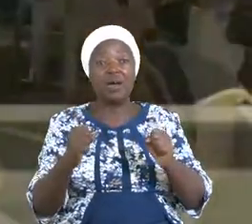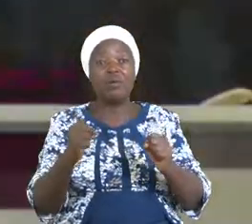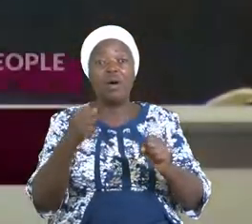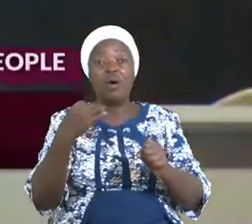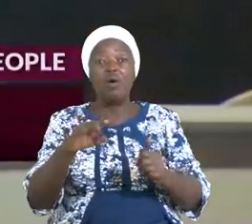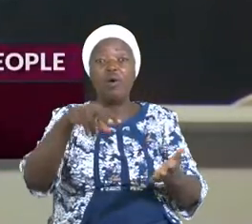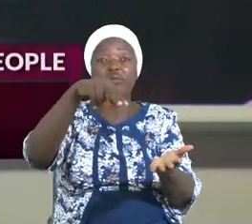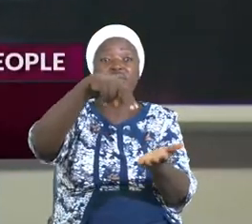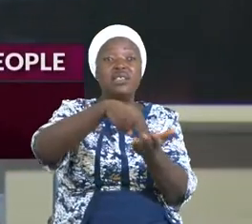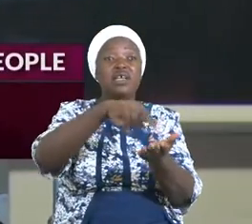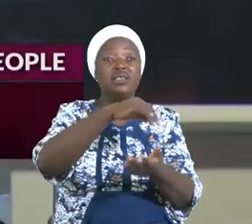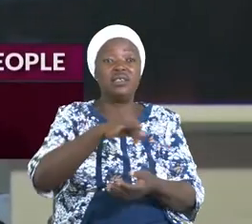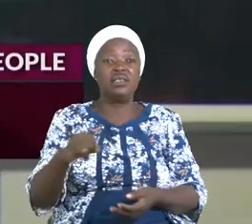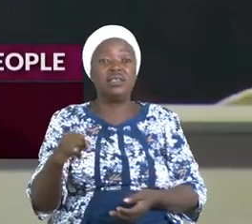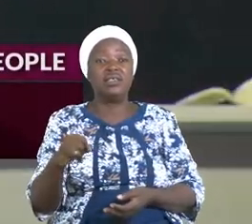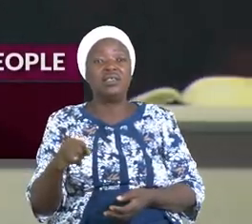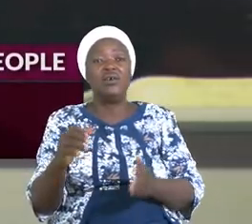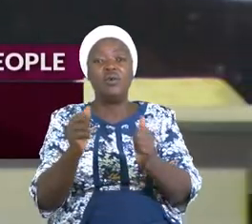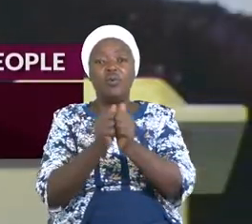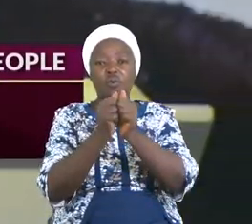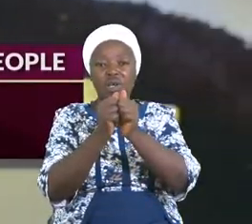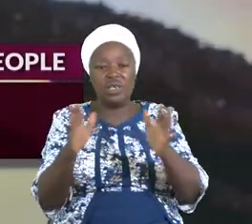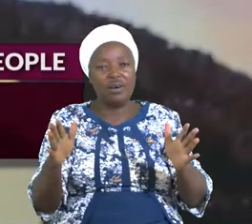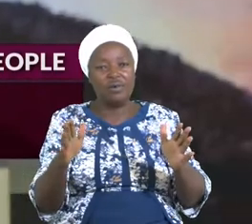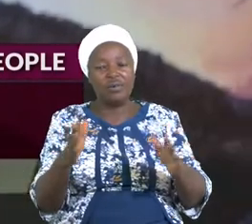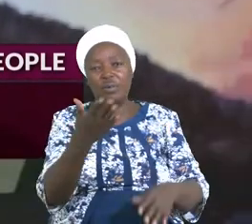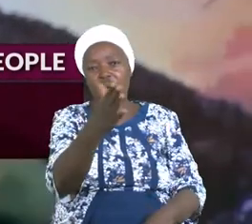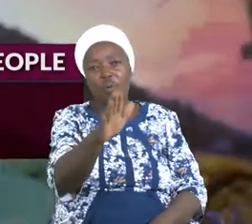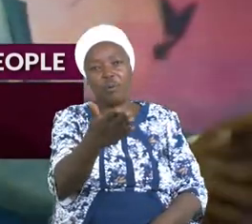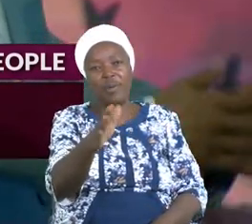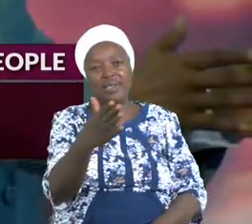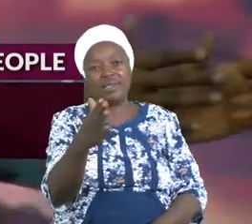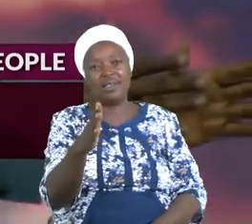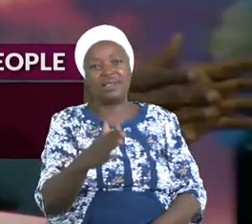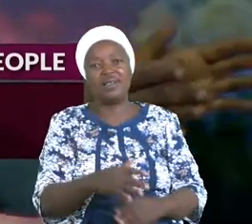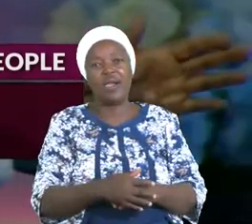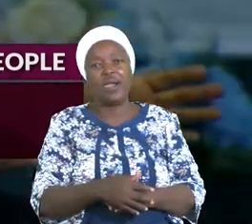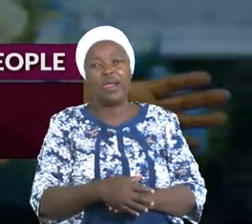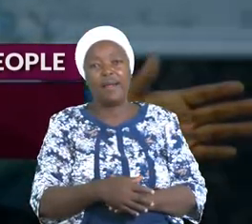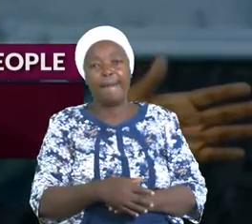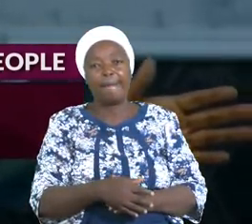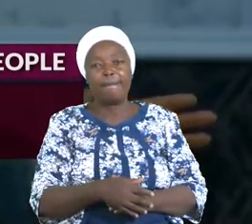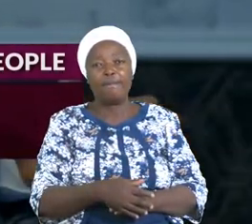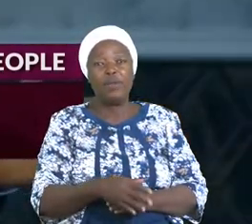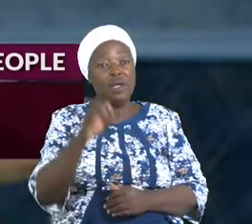standing without compromise. It saves us.